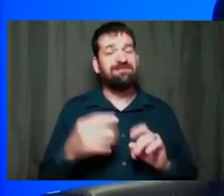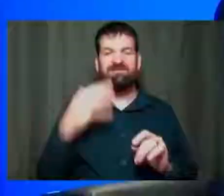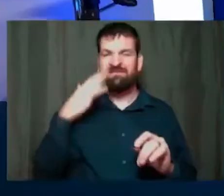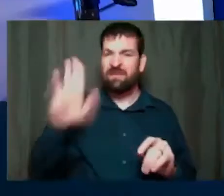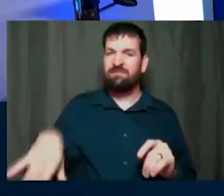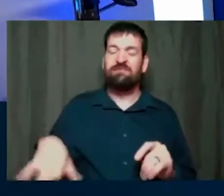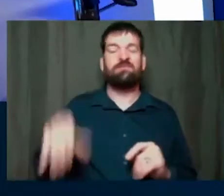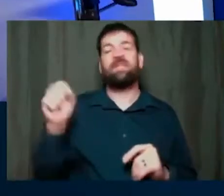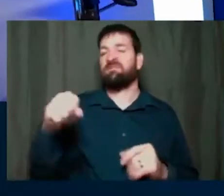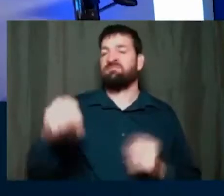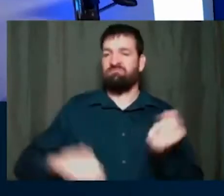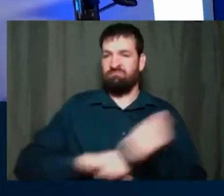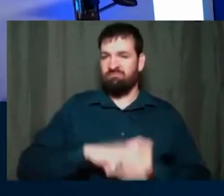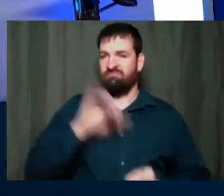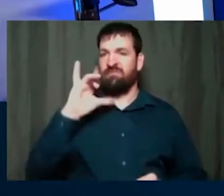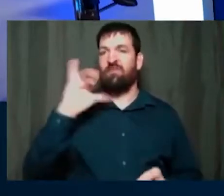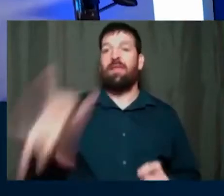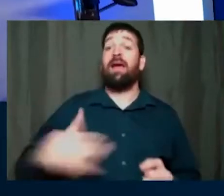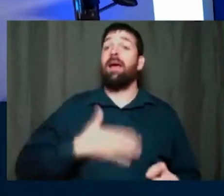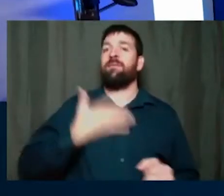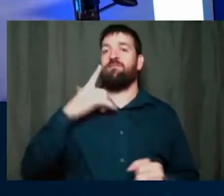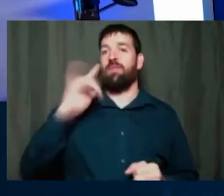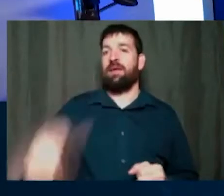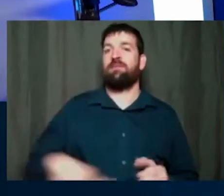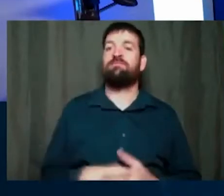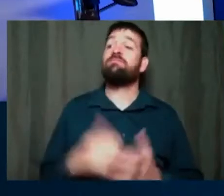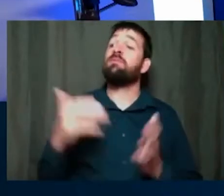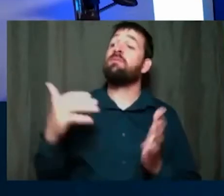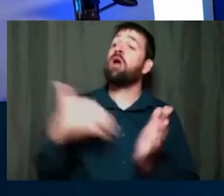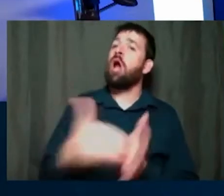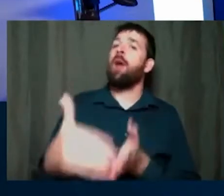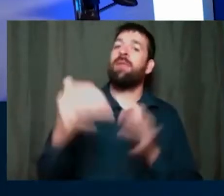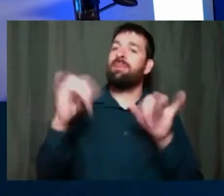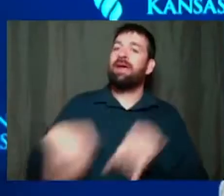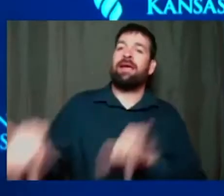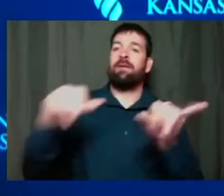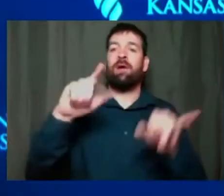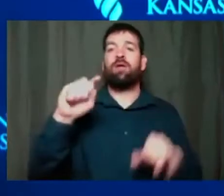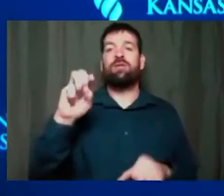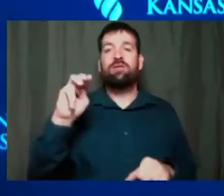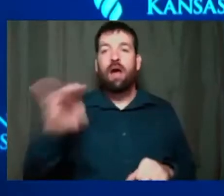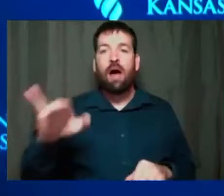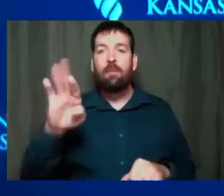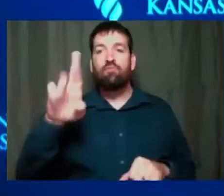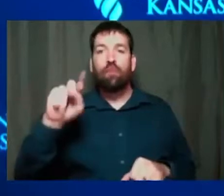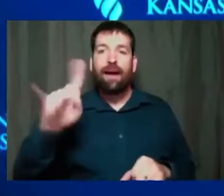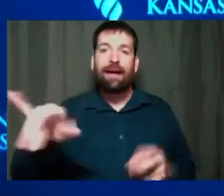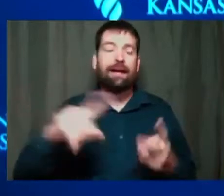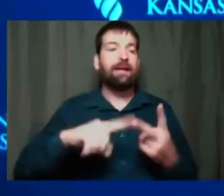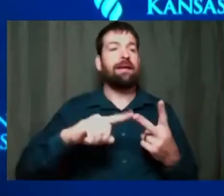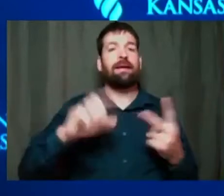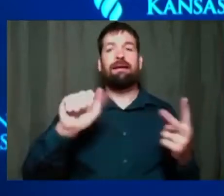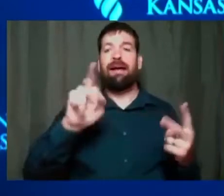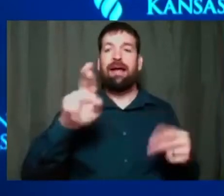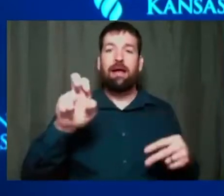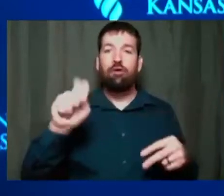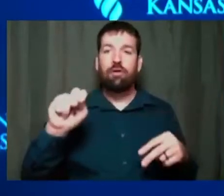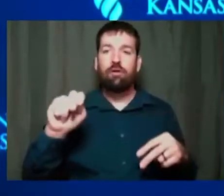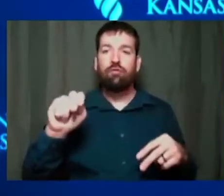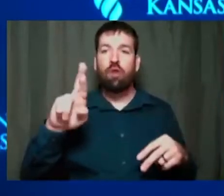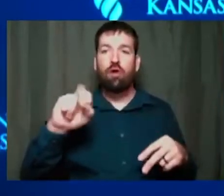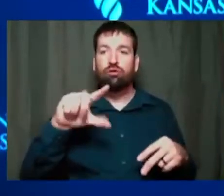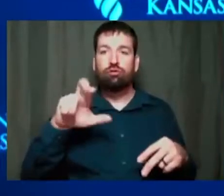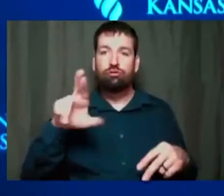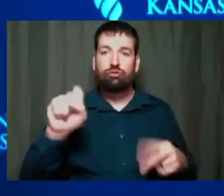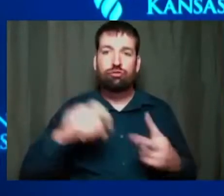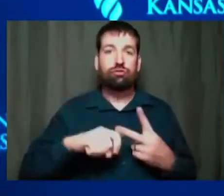it. Happy for you guys. Love it. There's a Feel great. common theme here. You got a Tom Brady, you get Aaron Rodgers, you get Patrick Mahomes, and that's a game changer. For